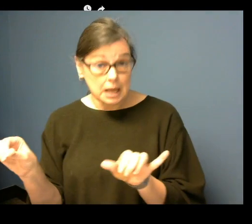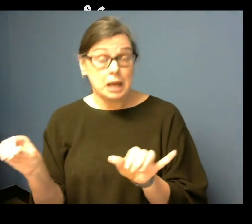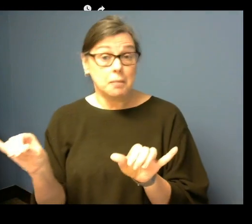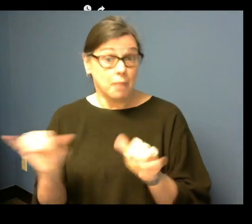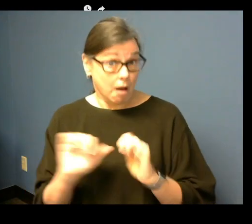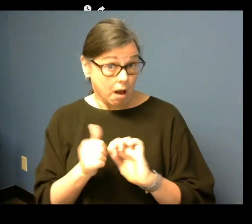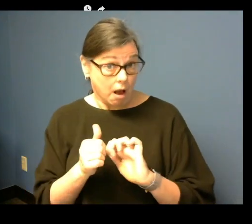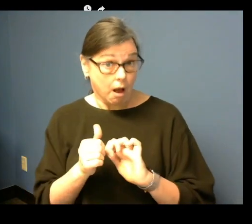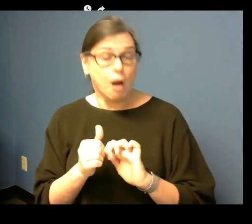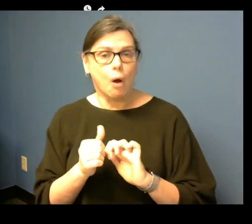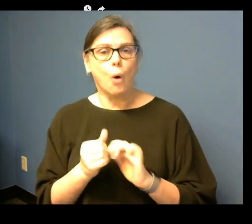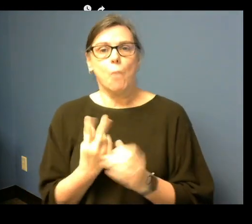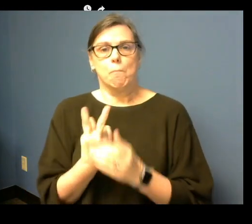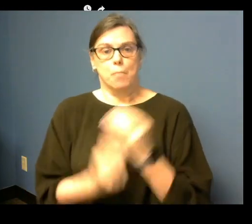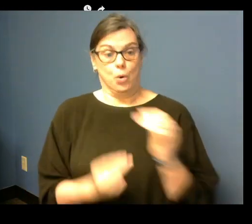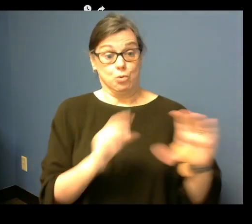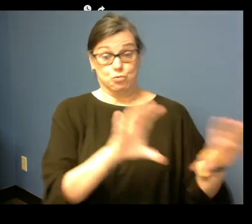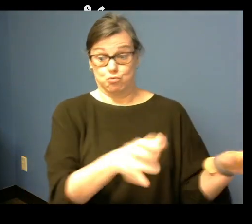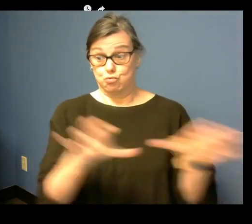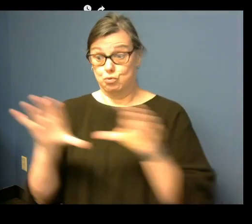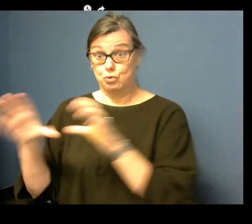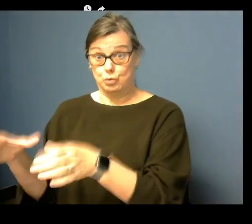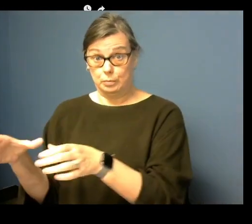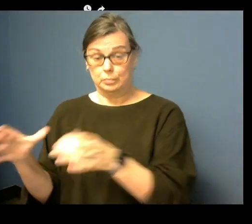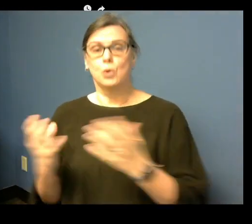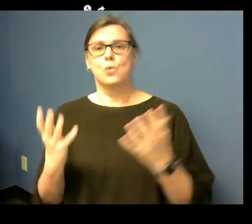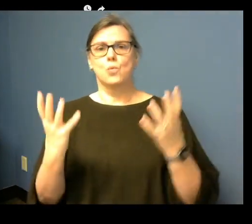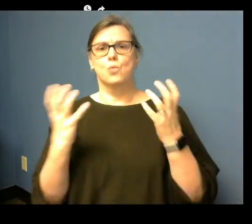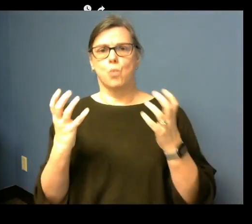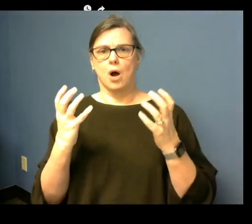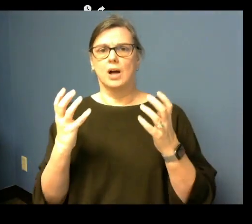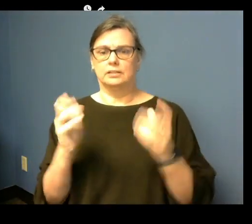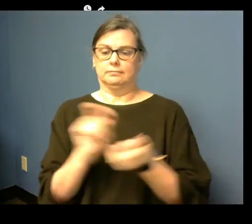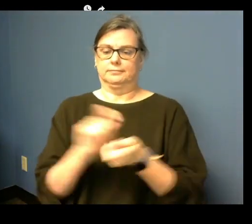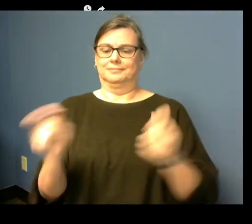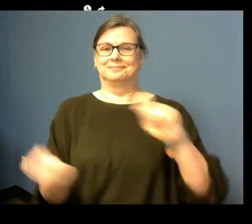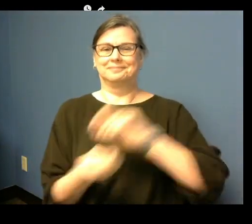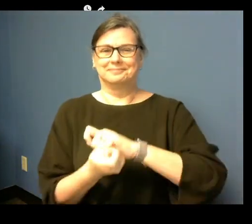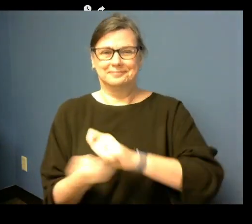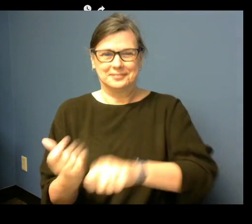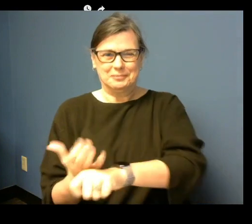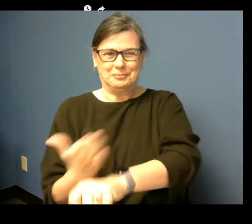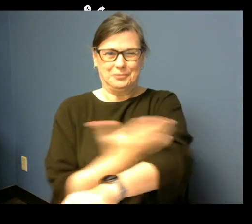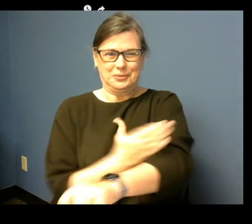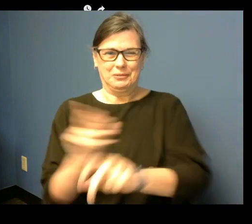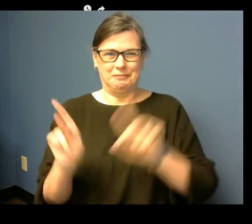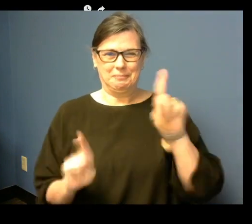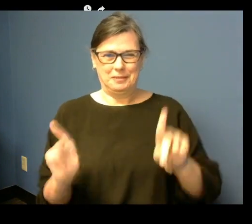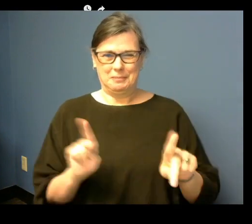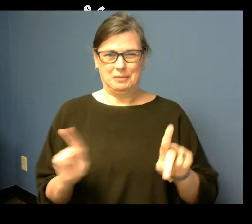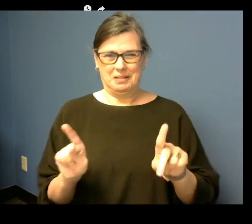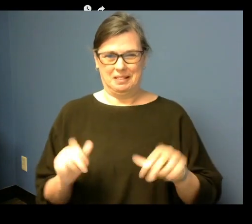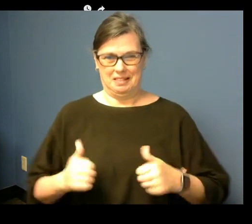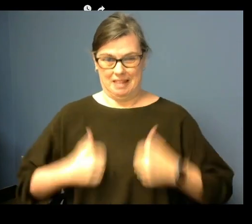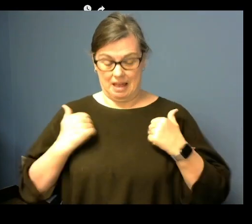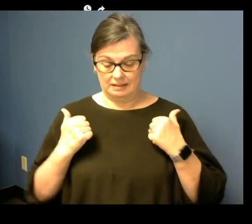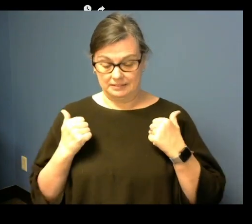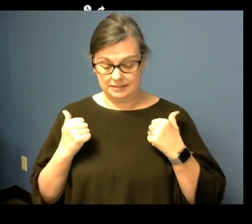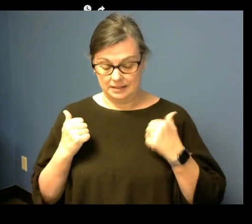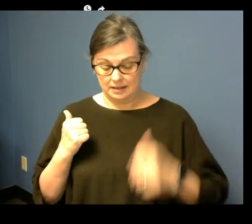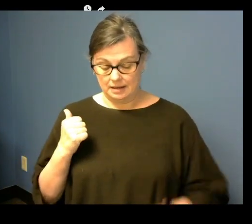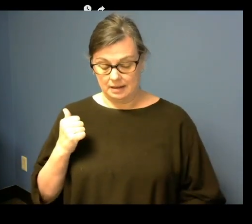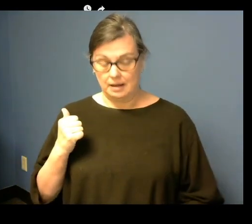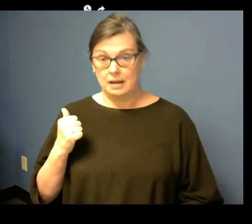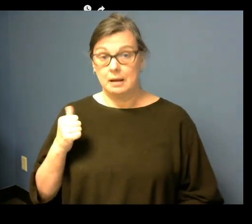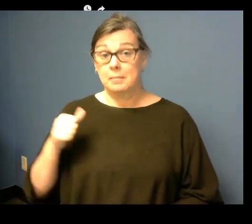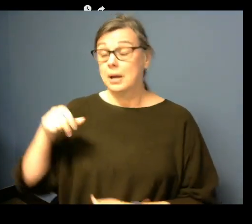in which they are creating change. The difference here with this change, though, is that the populists are